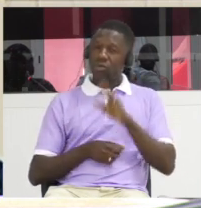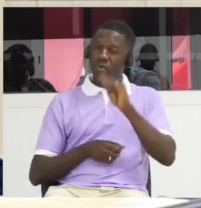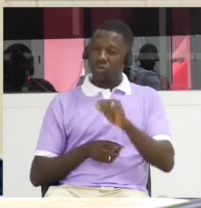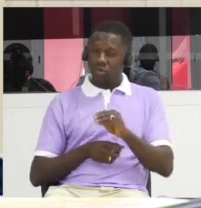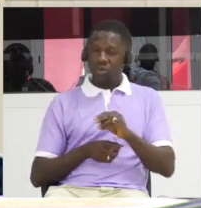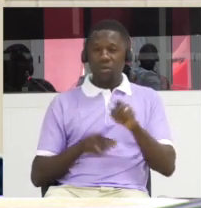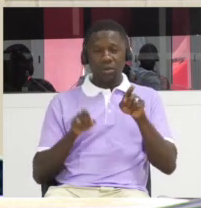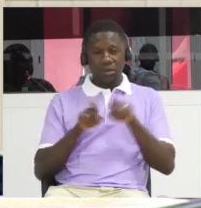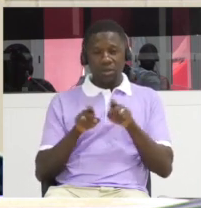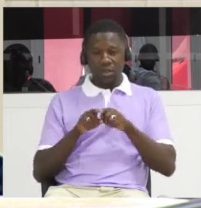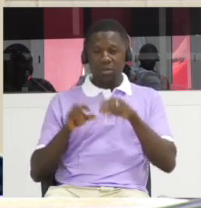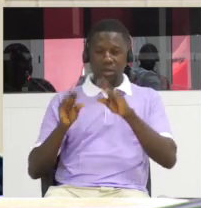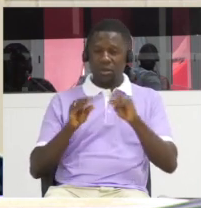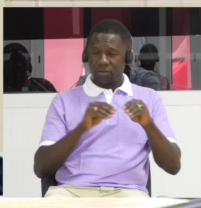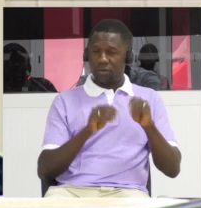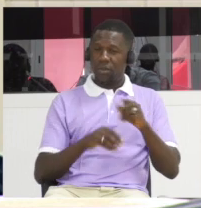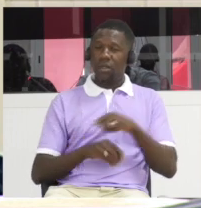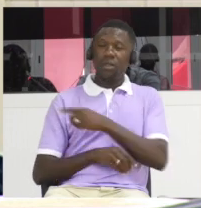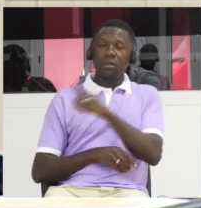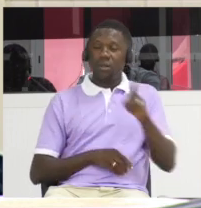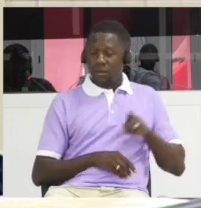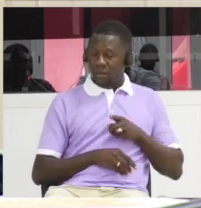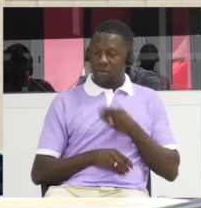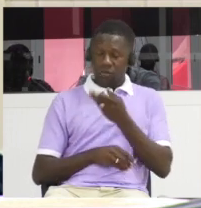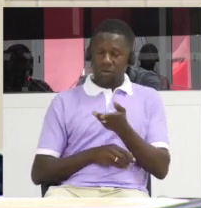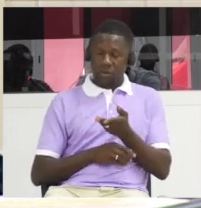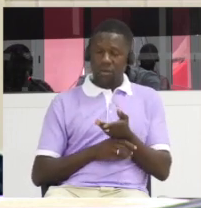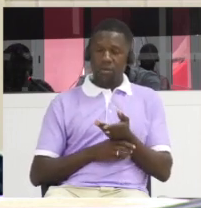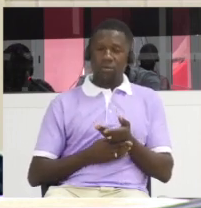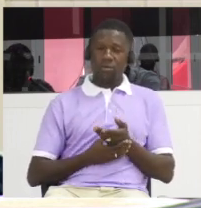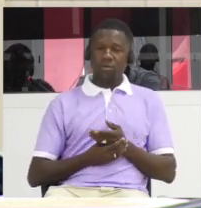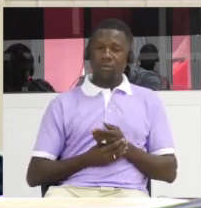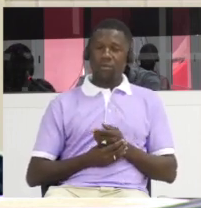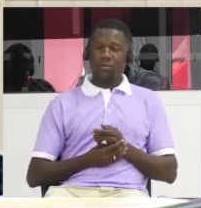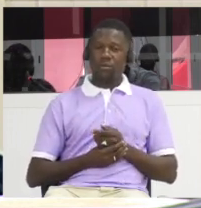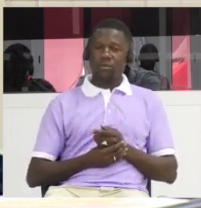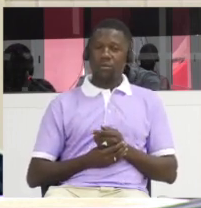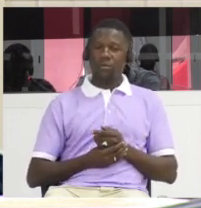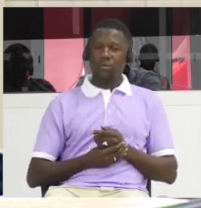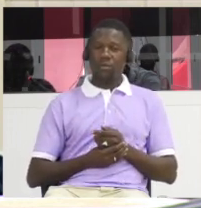carry out the same activities that they were